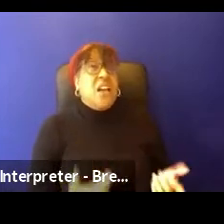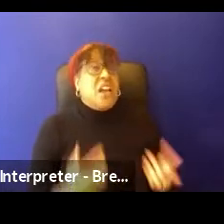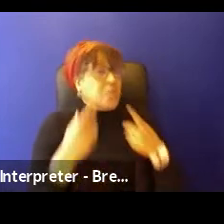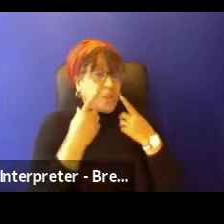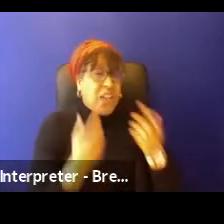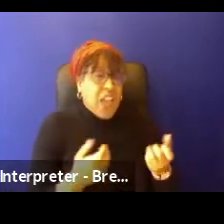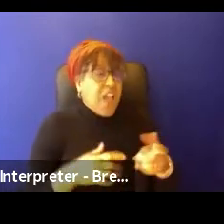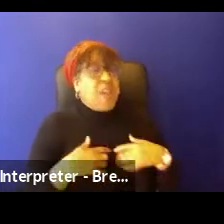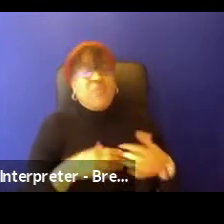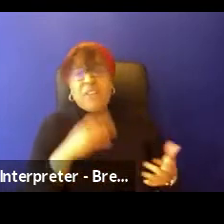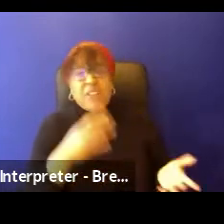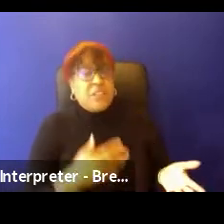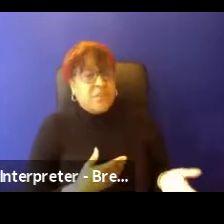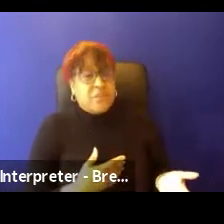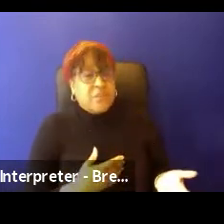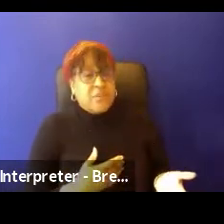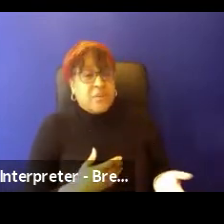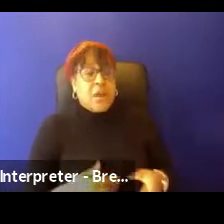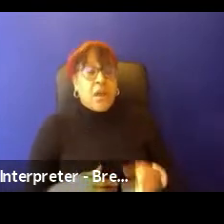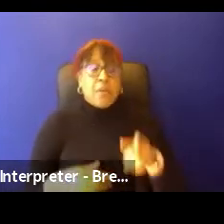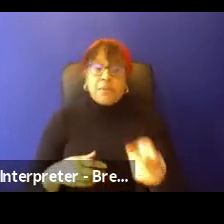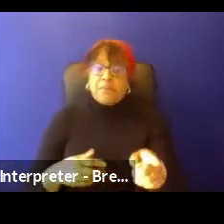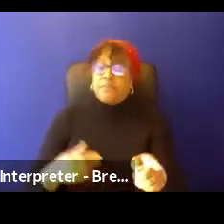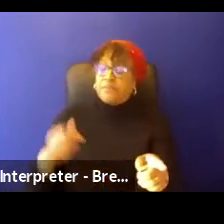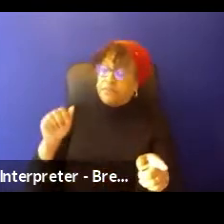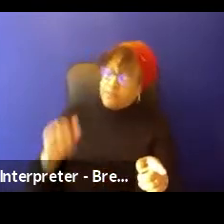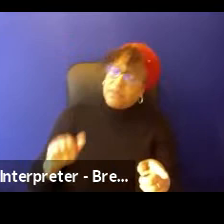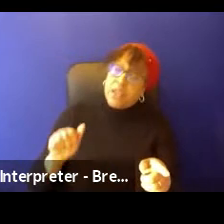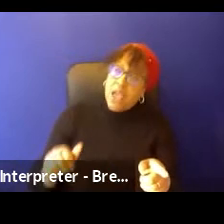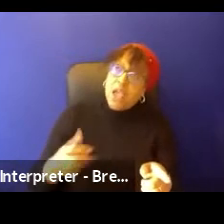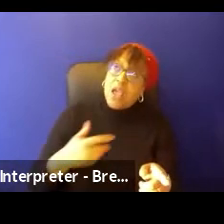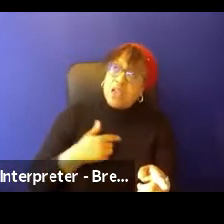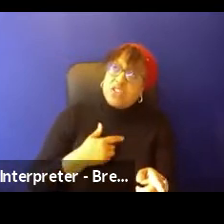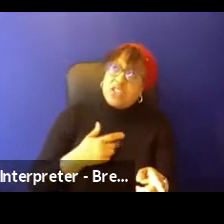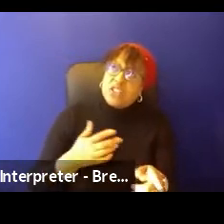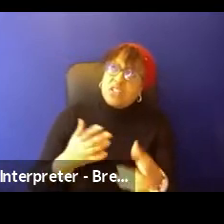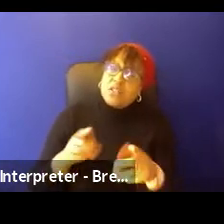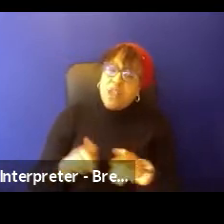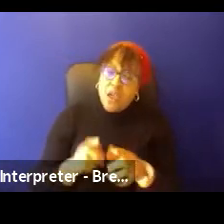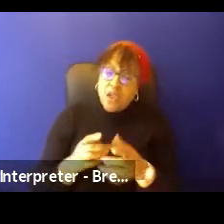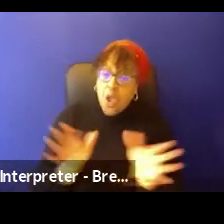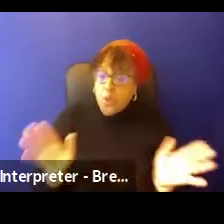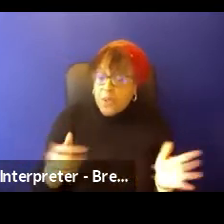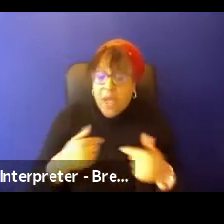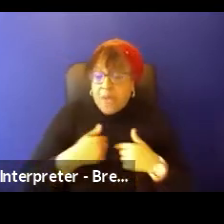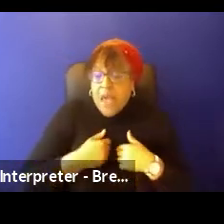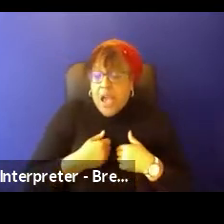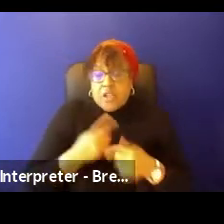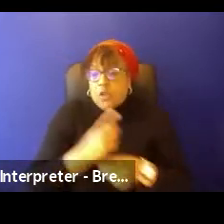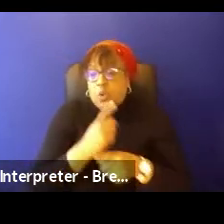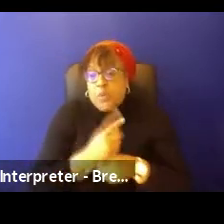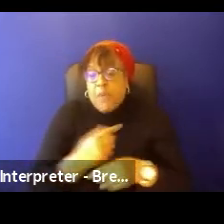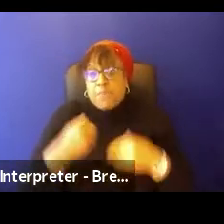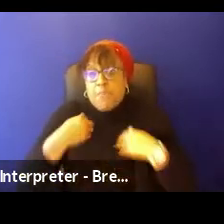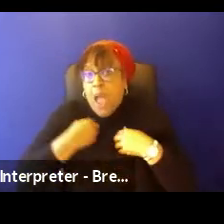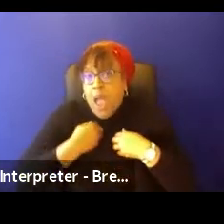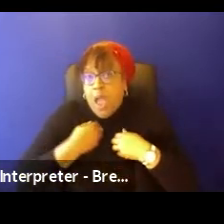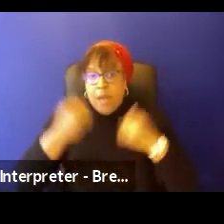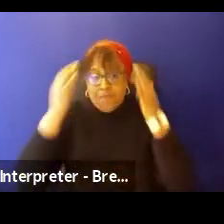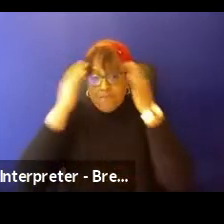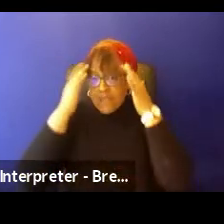I think she's pretty open. I still don't open up about my relationship. I don't open up about my mental health. I don't open up really